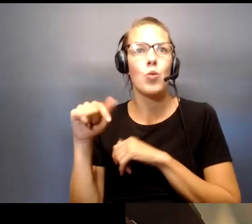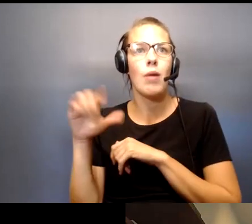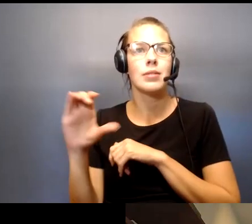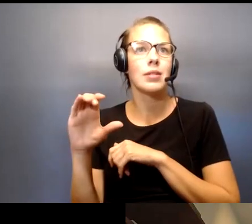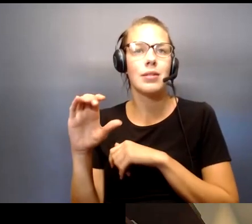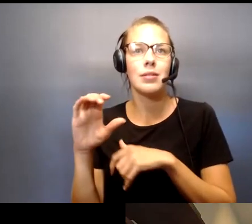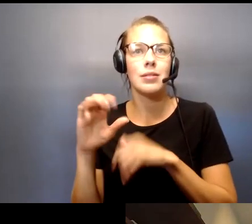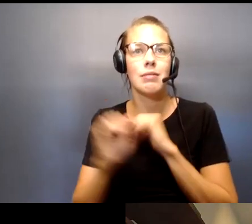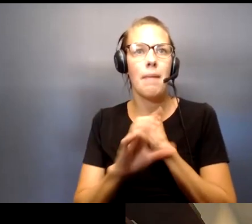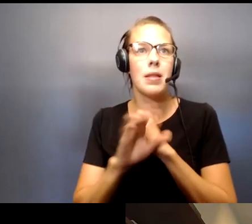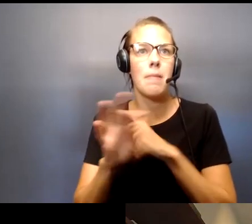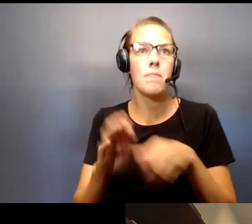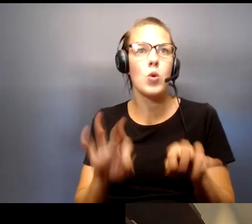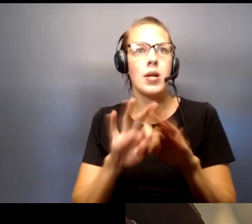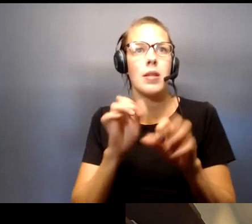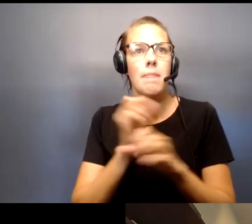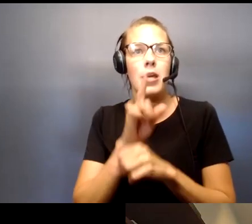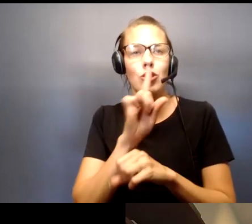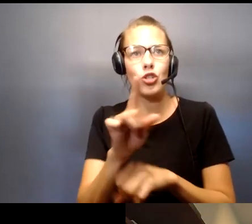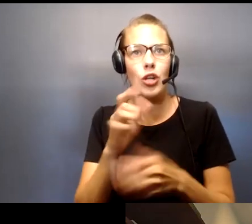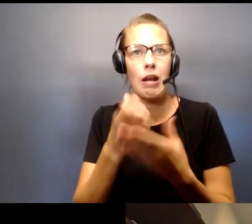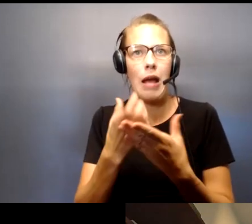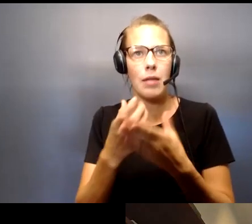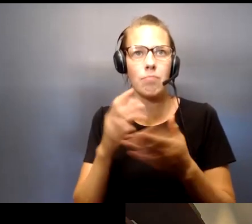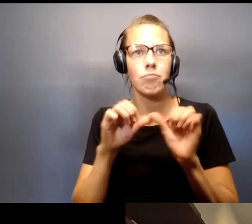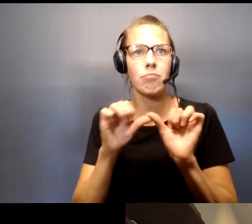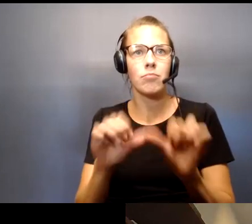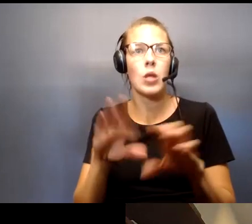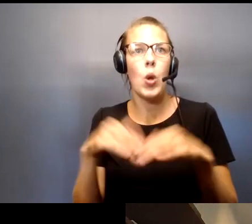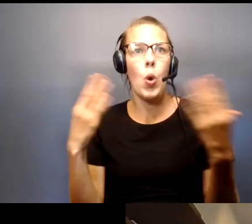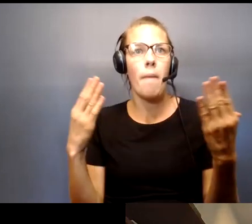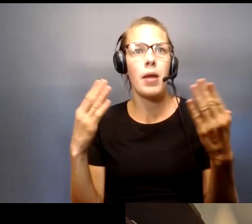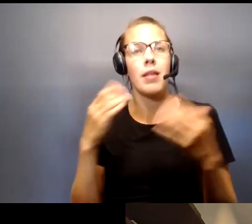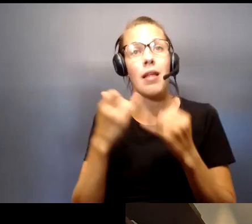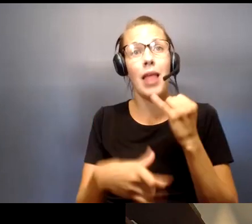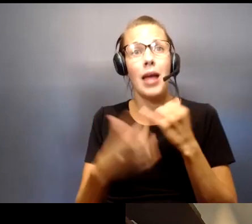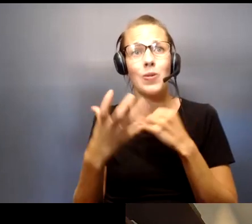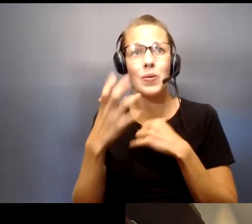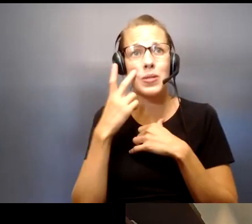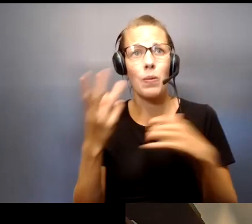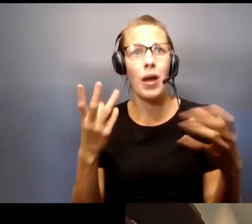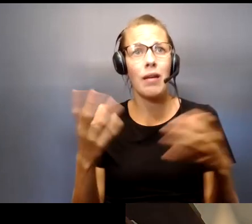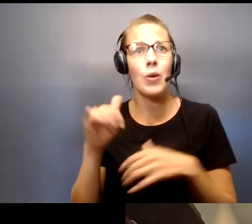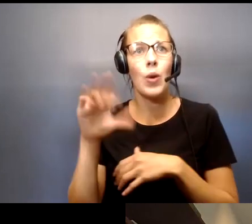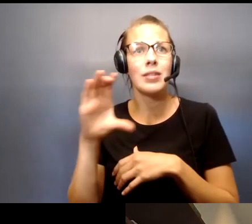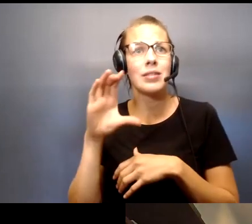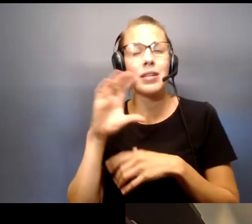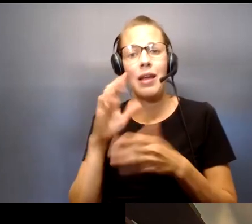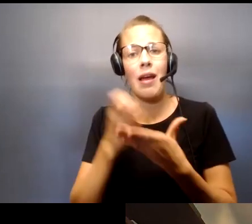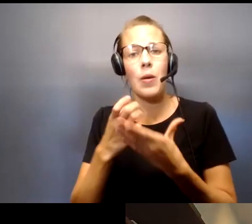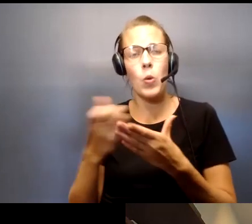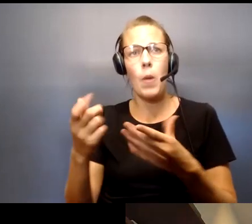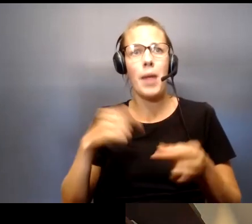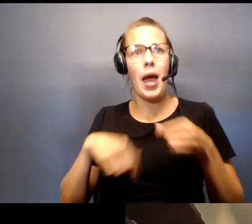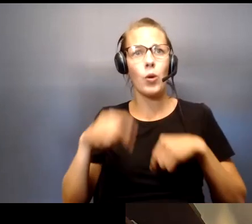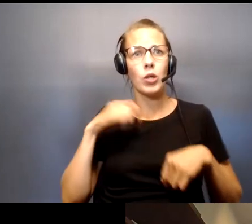is extremely important to make sure that our economy remains open. The last thing that we want to see is the Quad Cities economy go backwards. As we